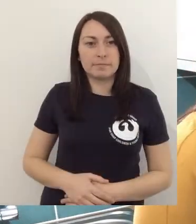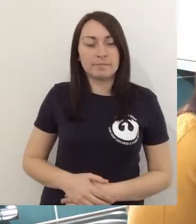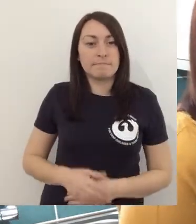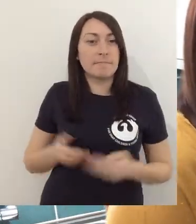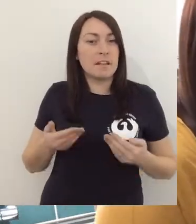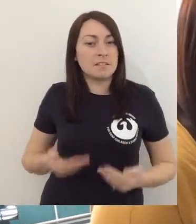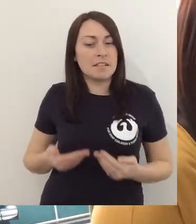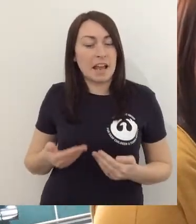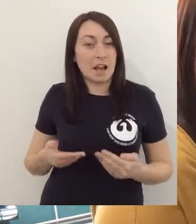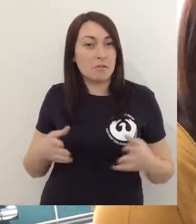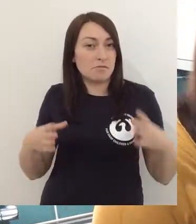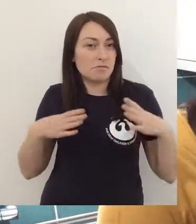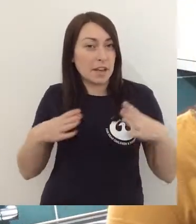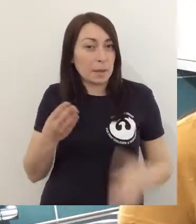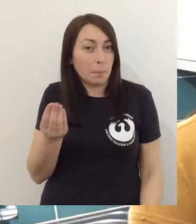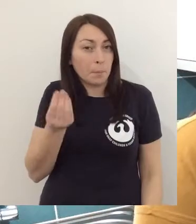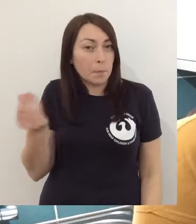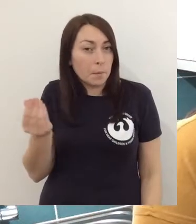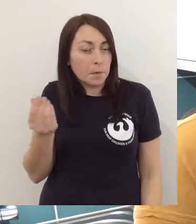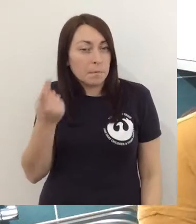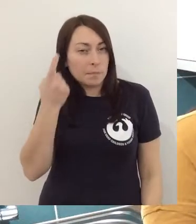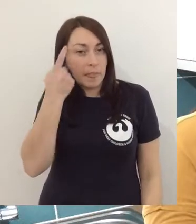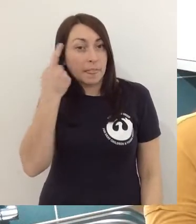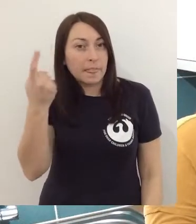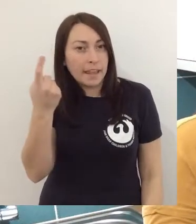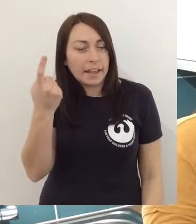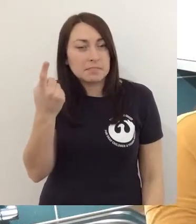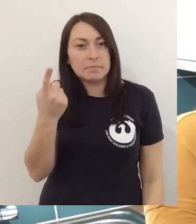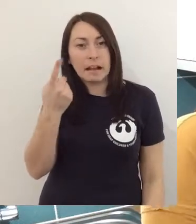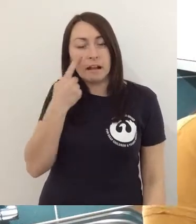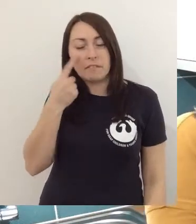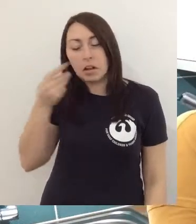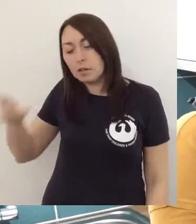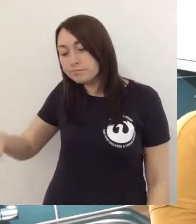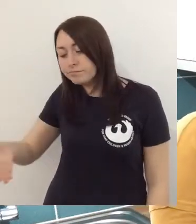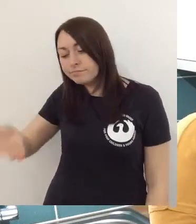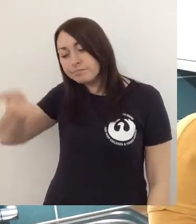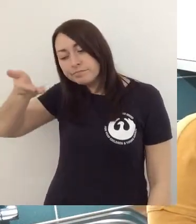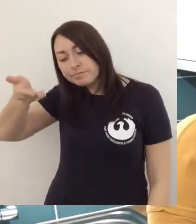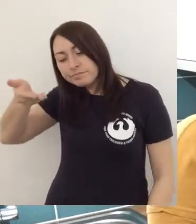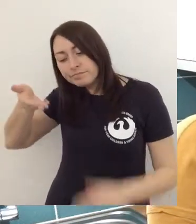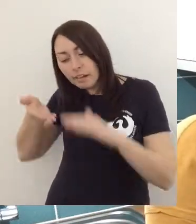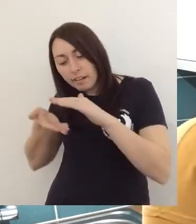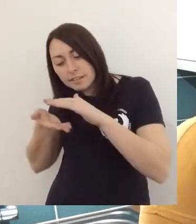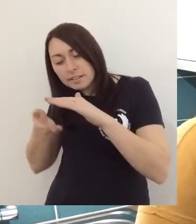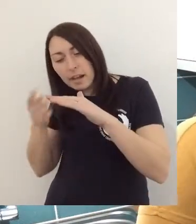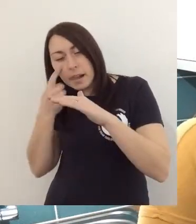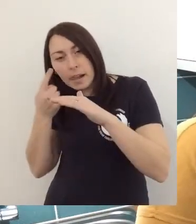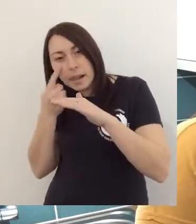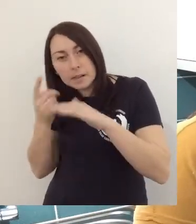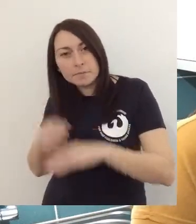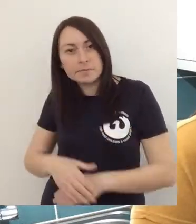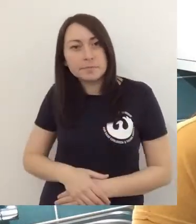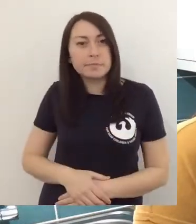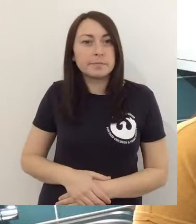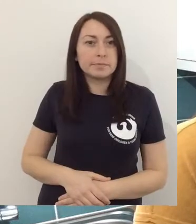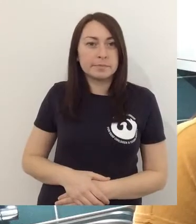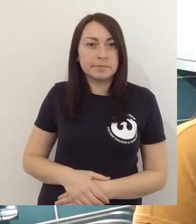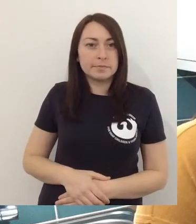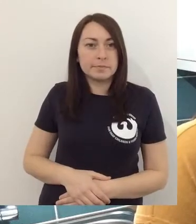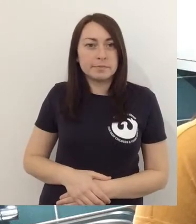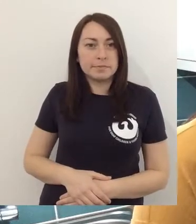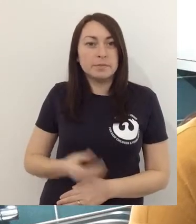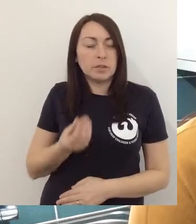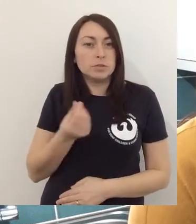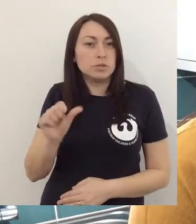What we can do when we think it's almost ready on that side is use our spatula and just lift up the side and have a peek underneath just to see if it's